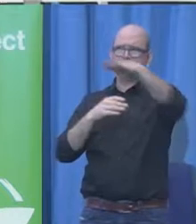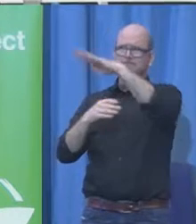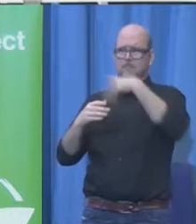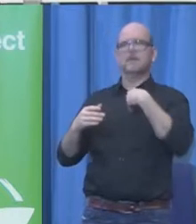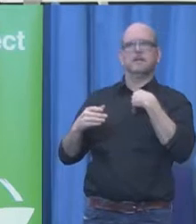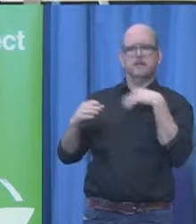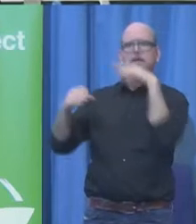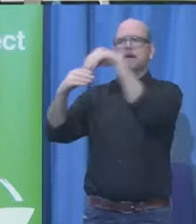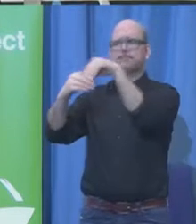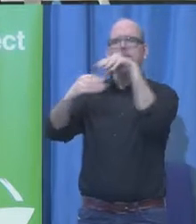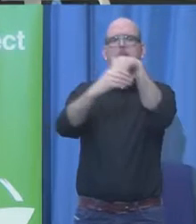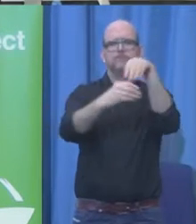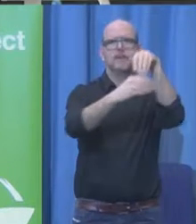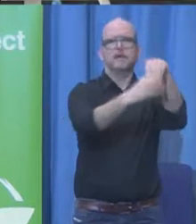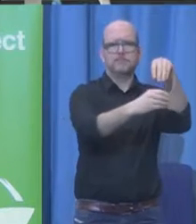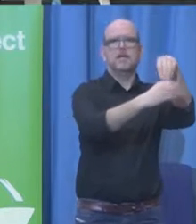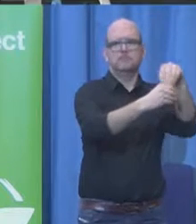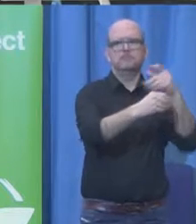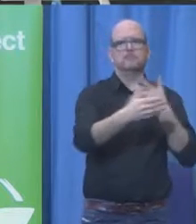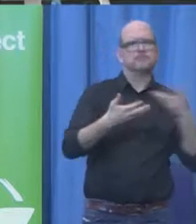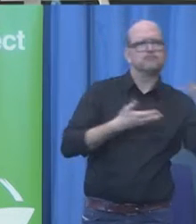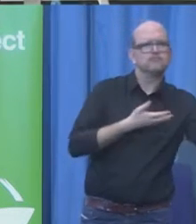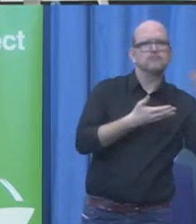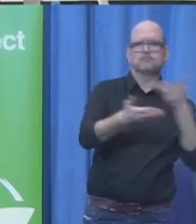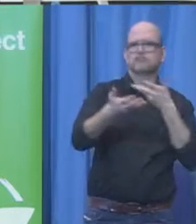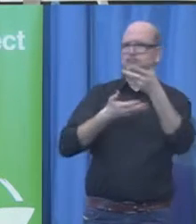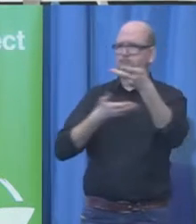the perspective